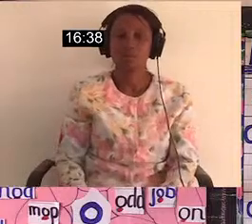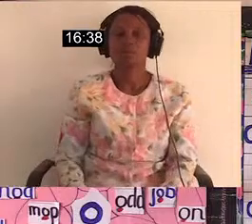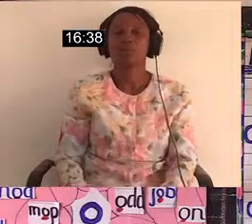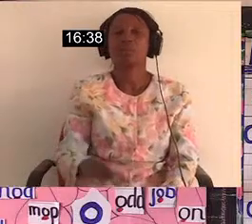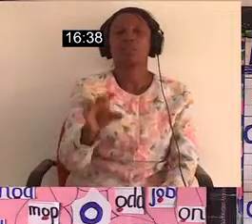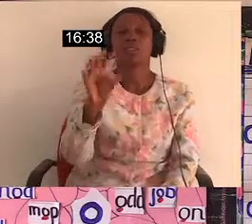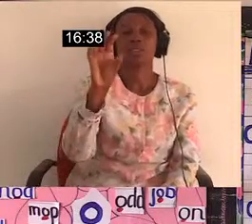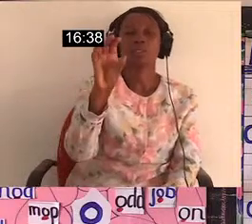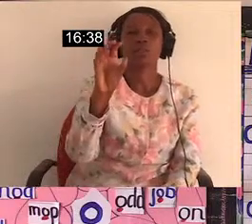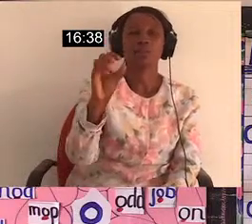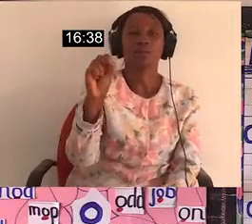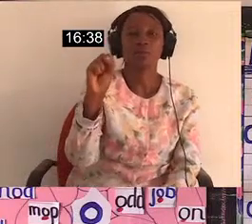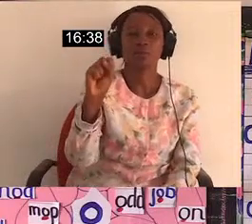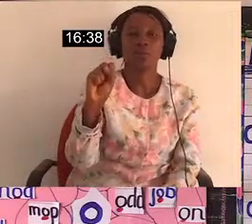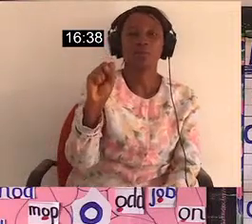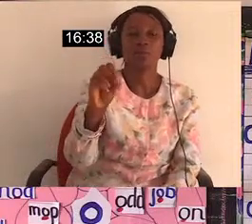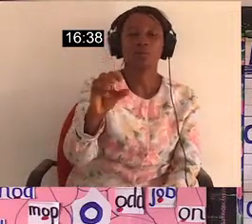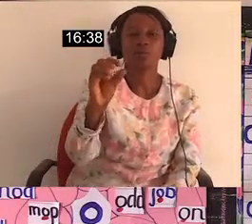Cost.